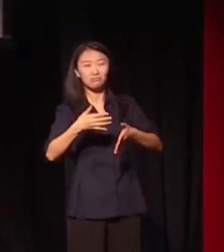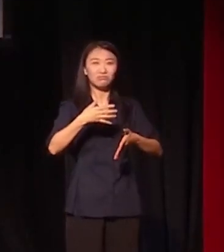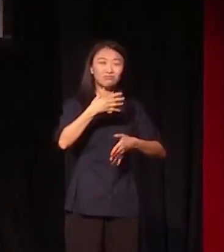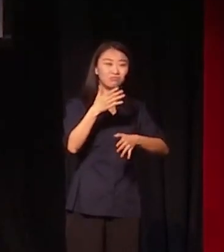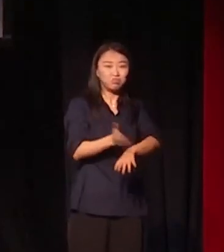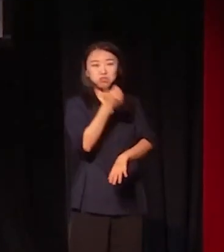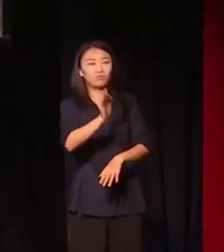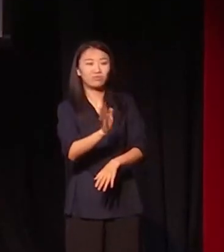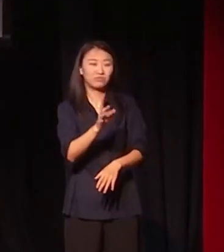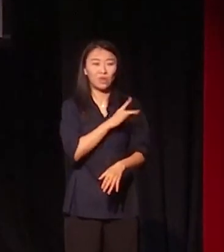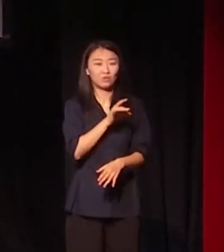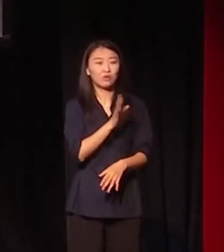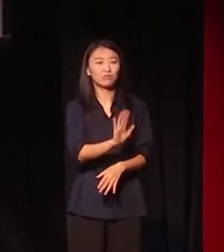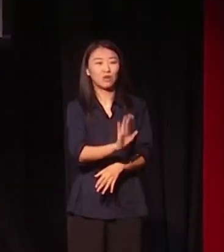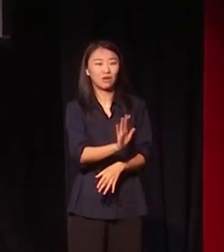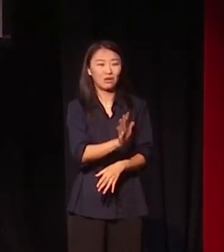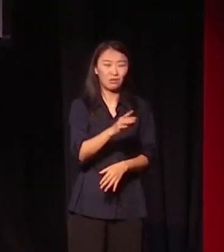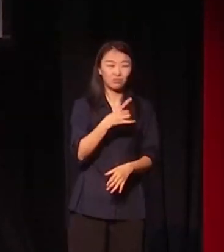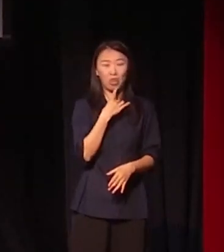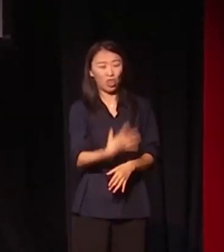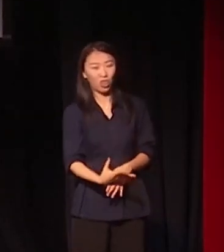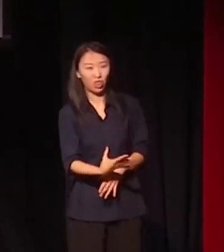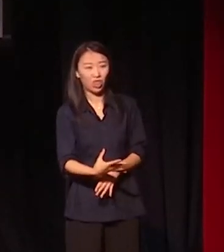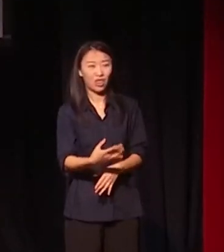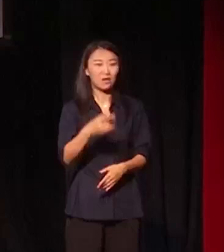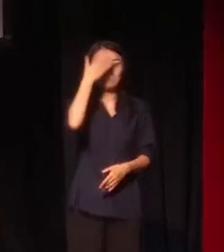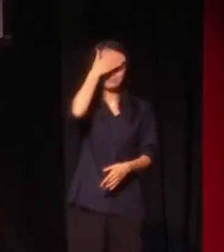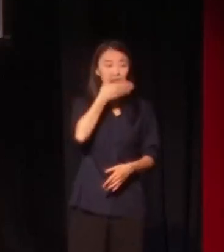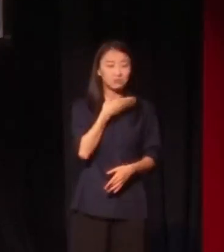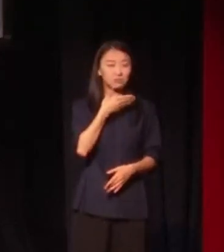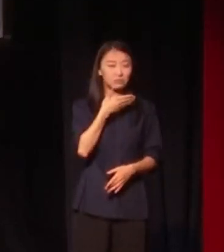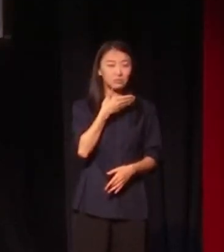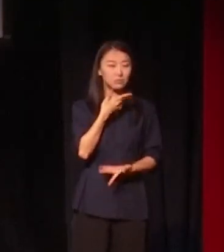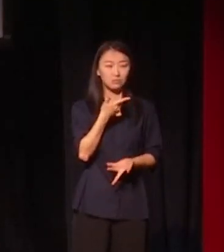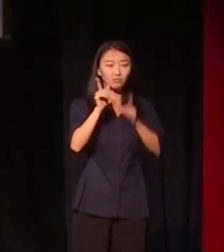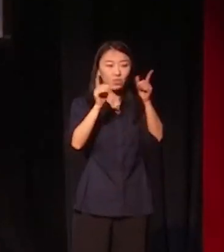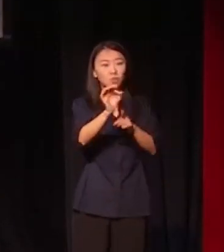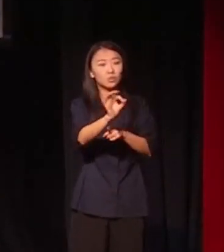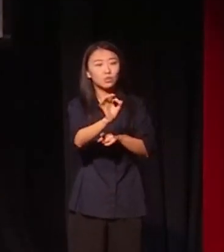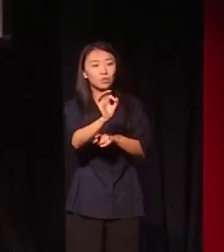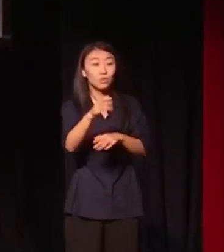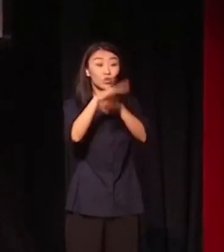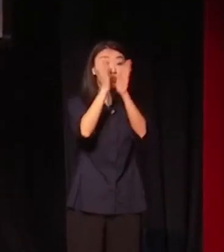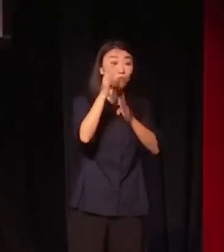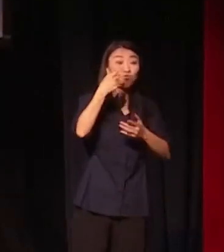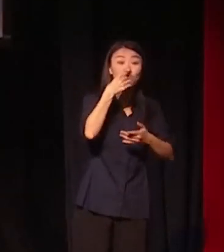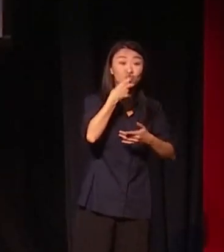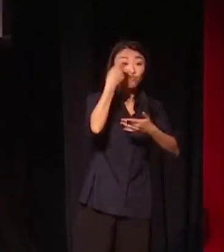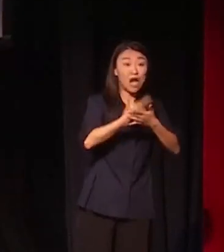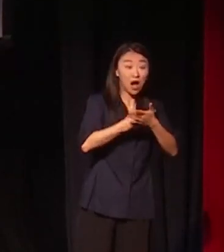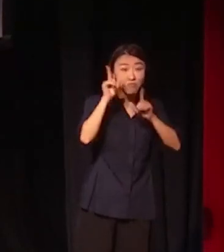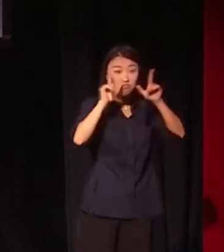not natural. It doesn't really make sense. She has no facial expressions, which is where all the grammar